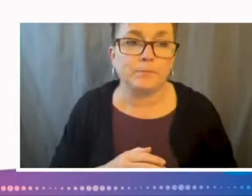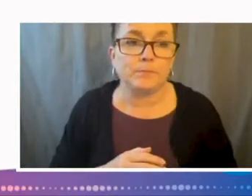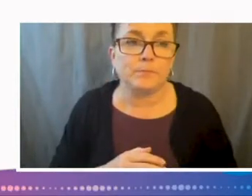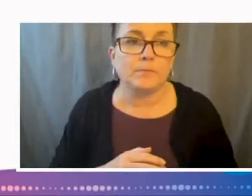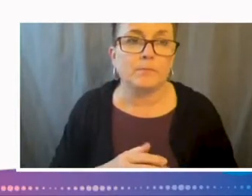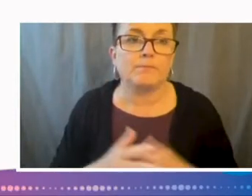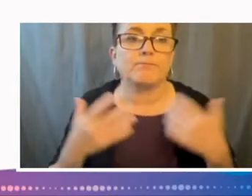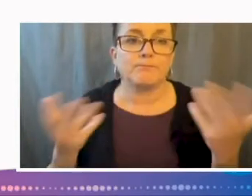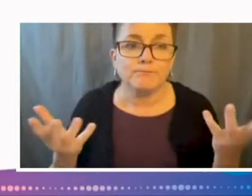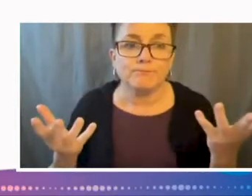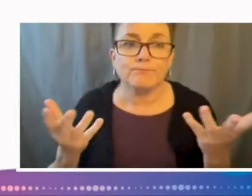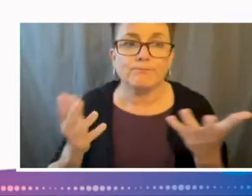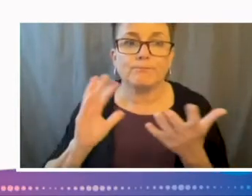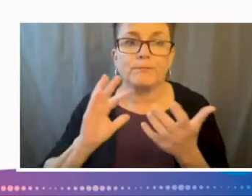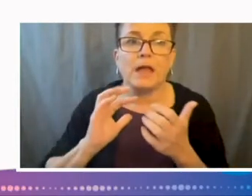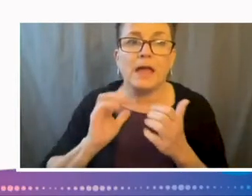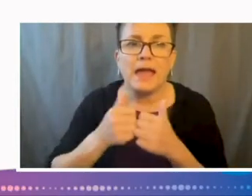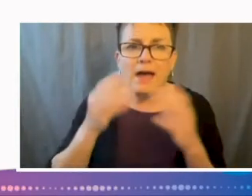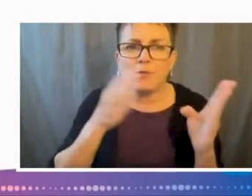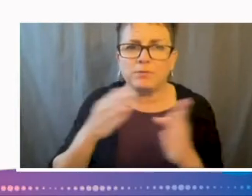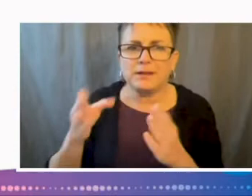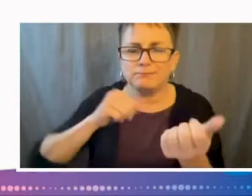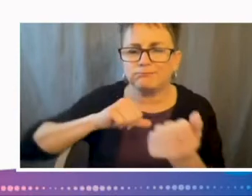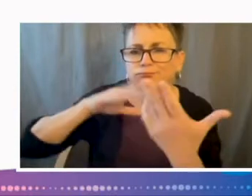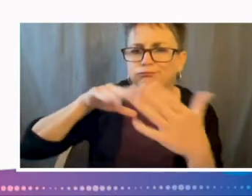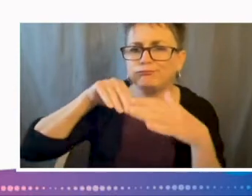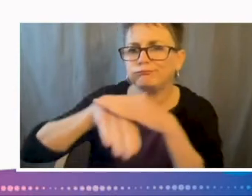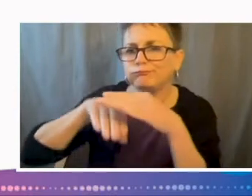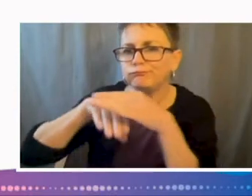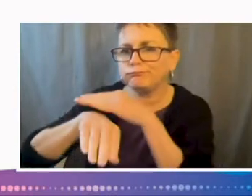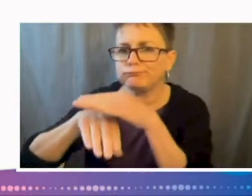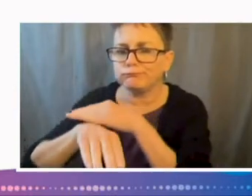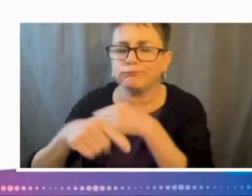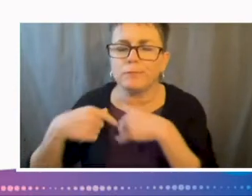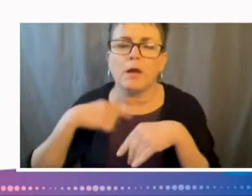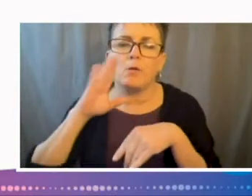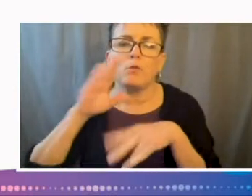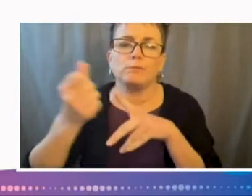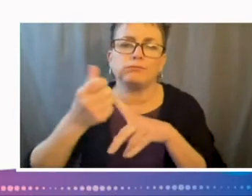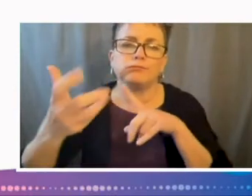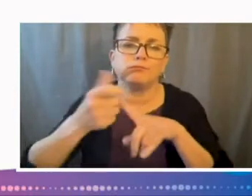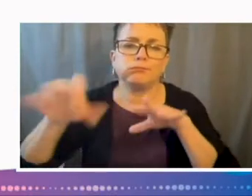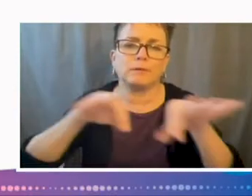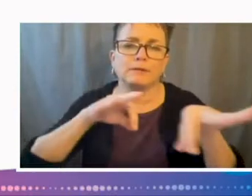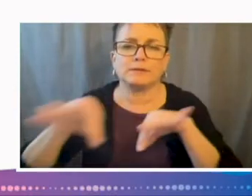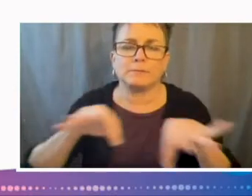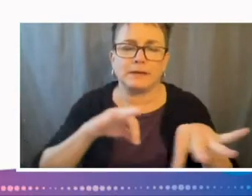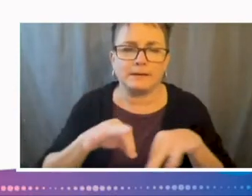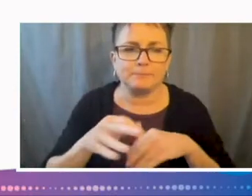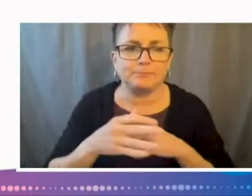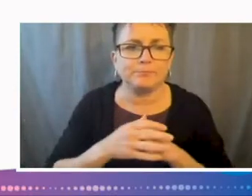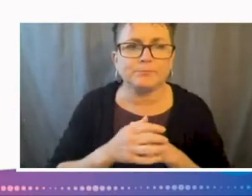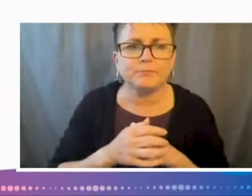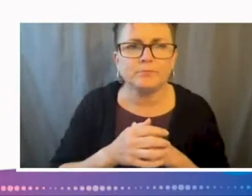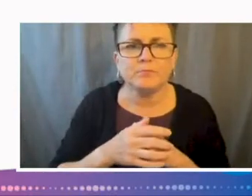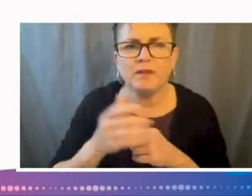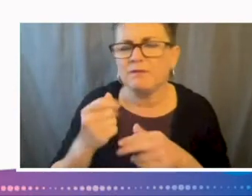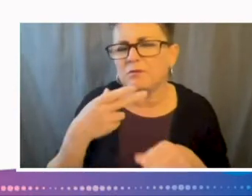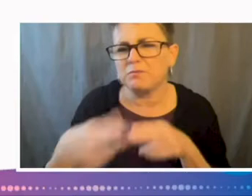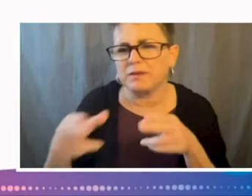How planning addresses accessibility. I'm going to go over a couple of bullets and just talk a little bit about